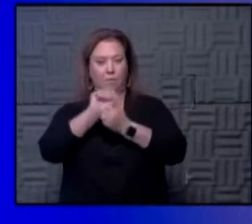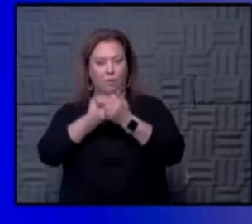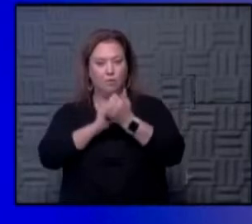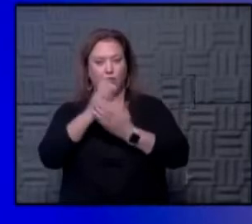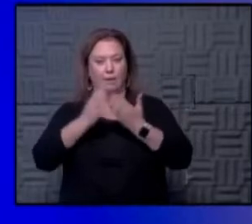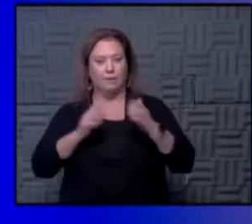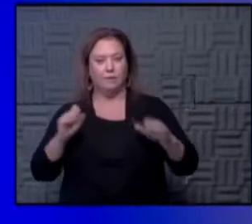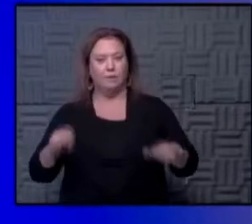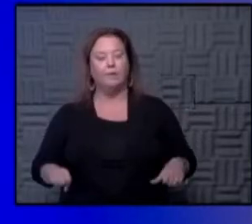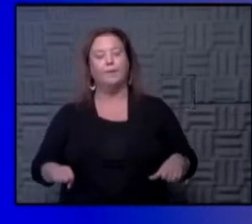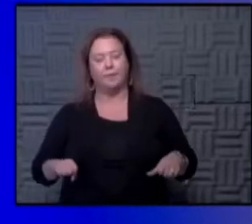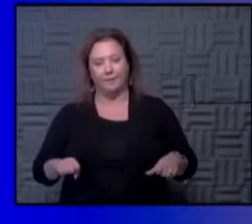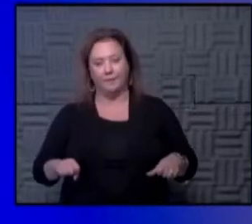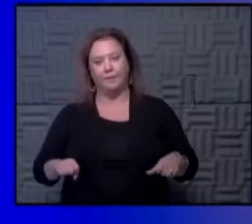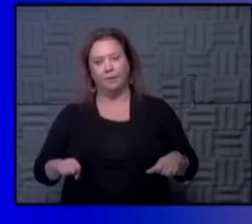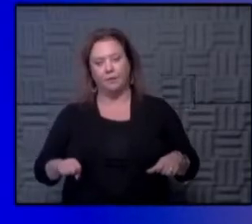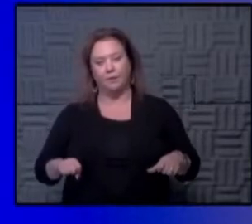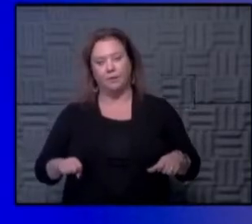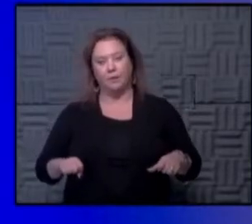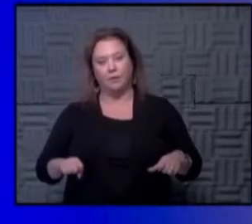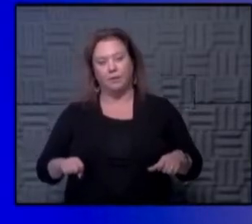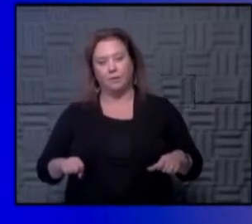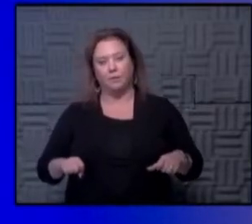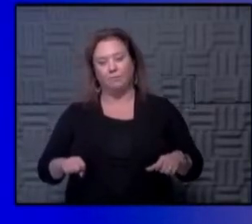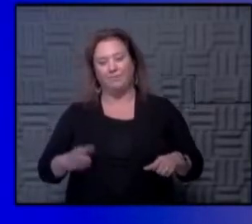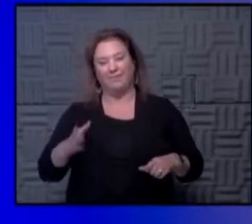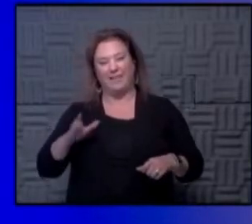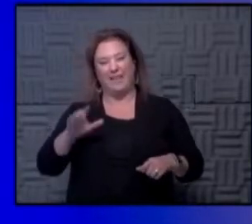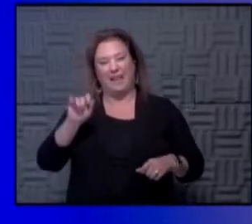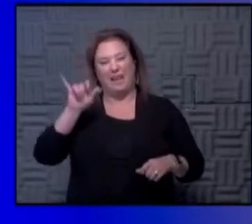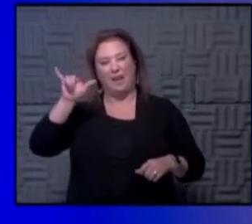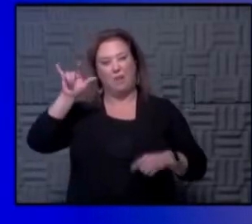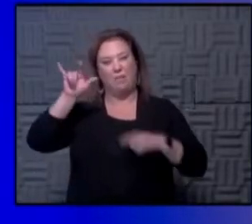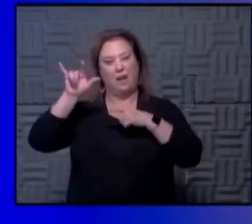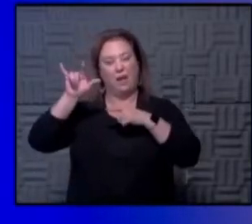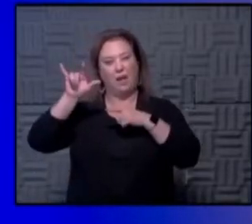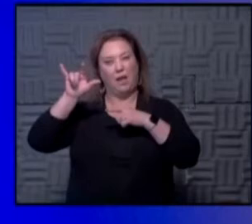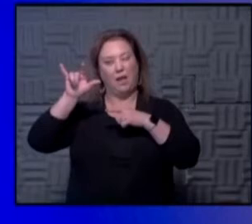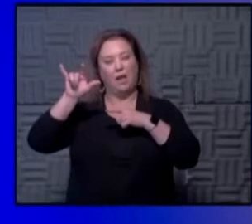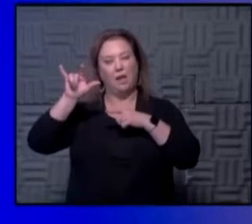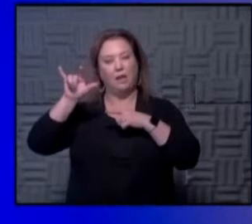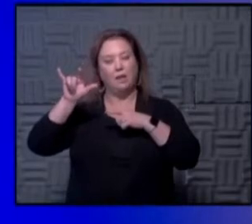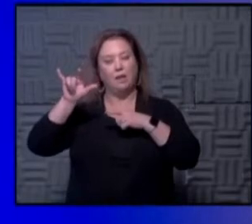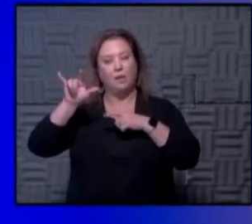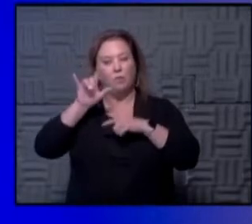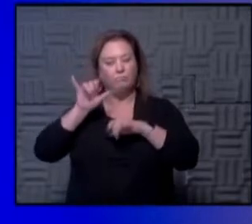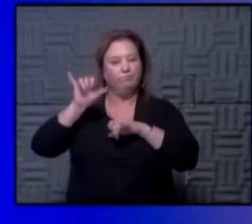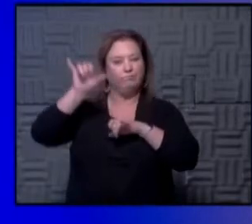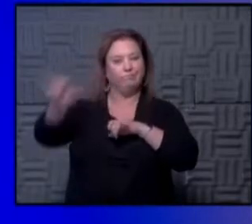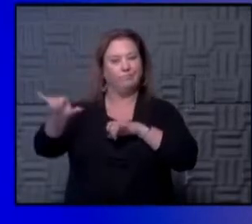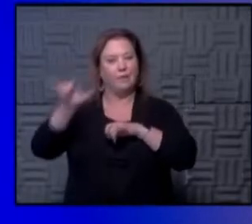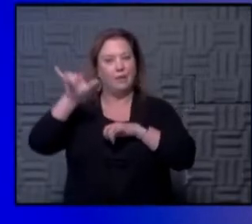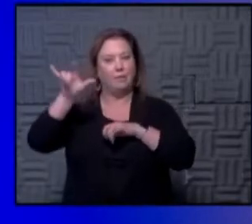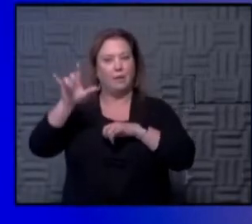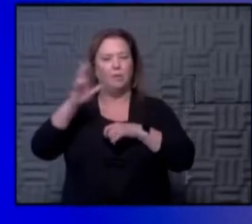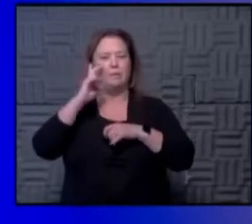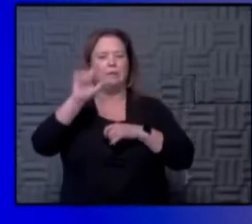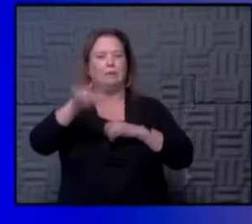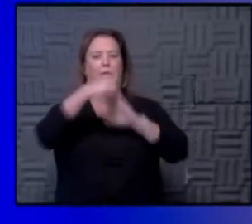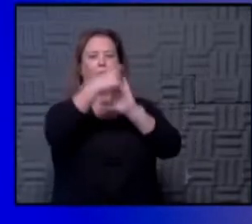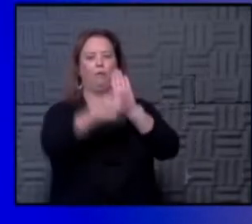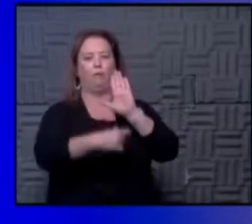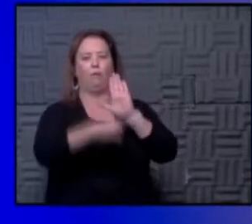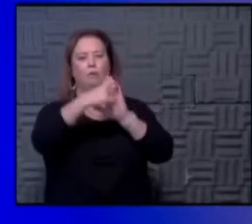hygiene. You are going to be in that airplane. From what we've seen, based on other